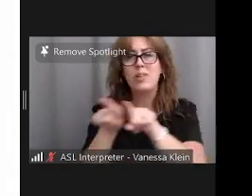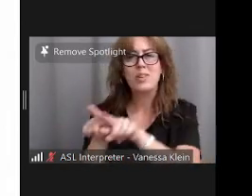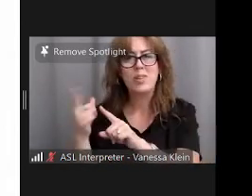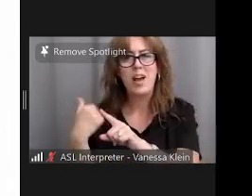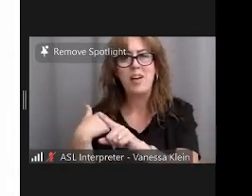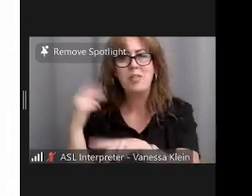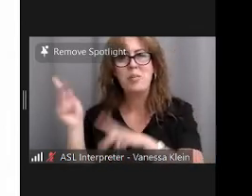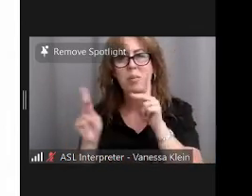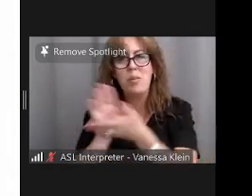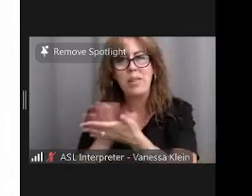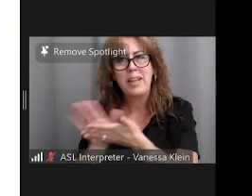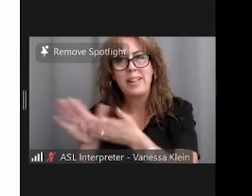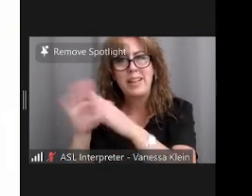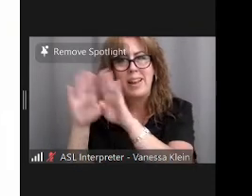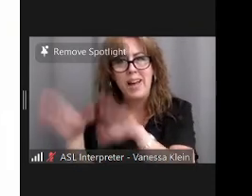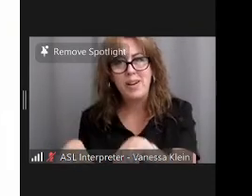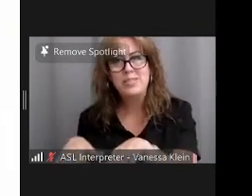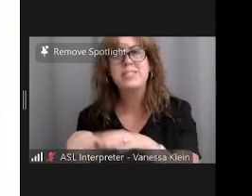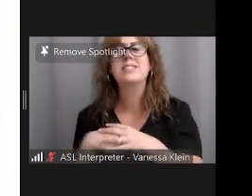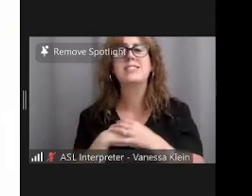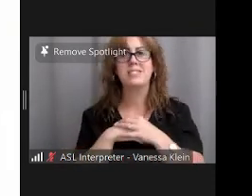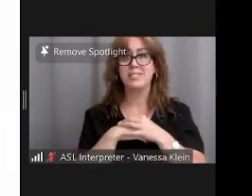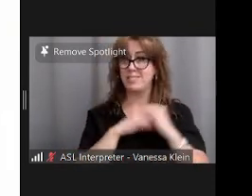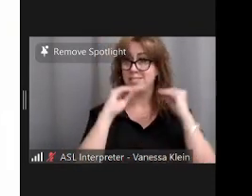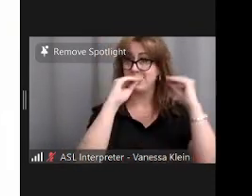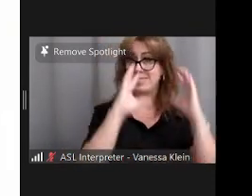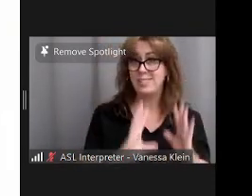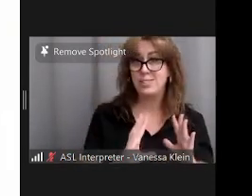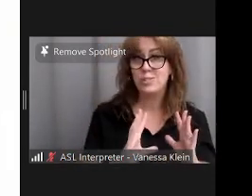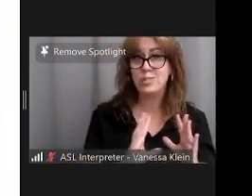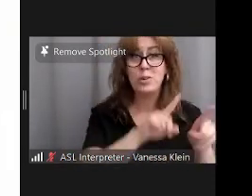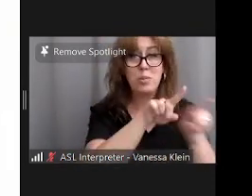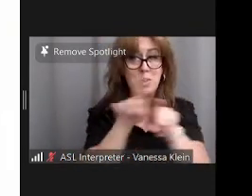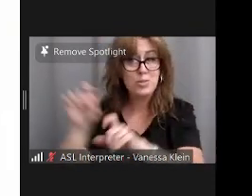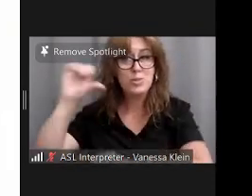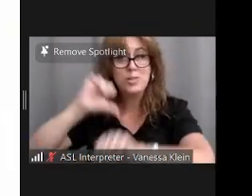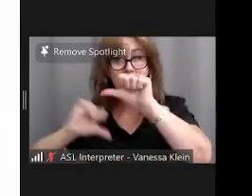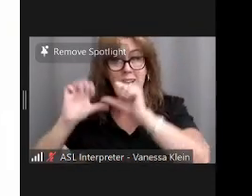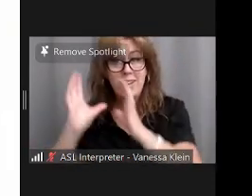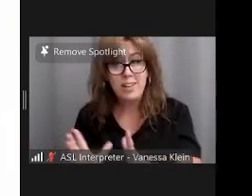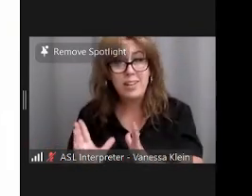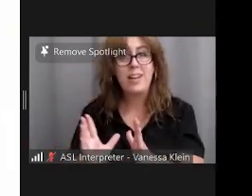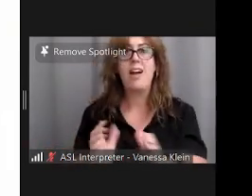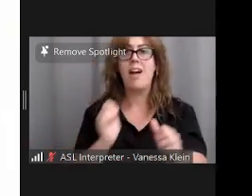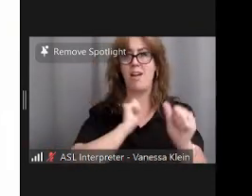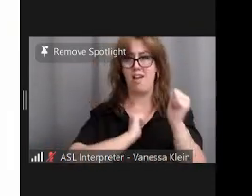too. You have teachers, but also scientists,